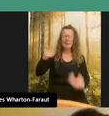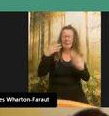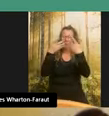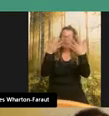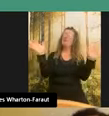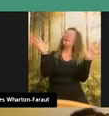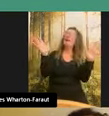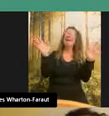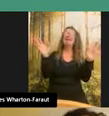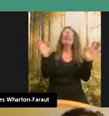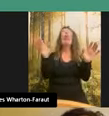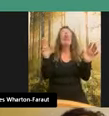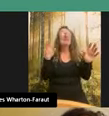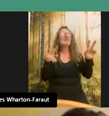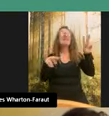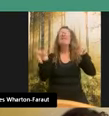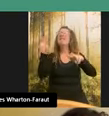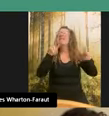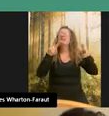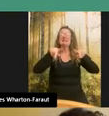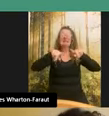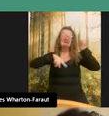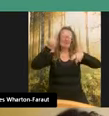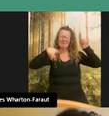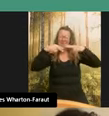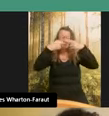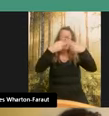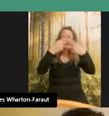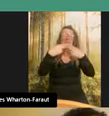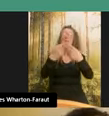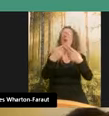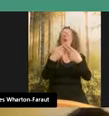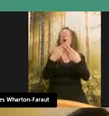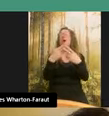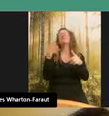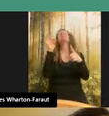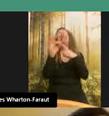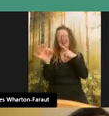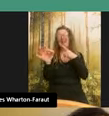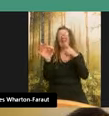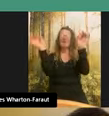these different types of transport spaces, including the iconic Windrush.